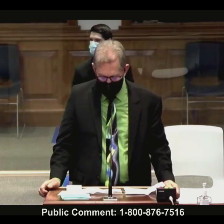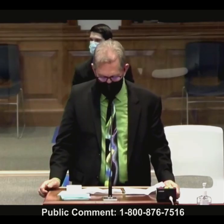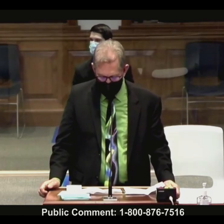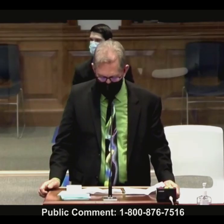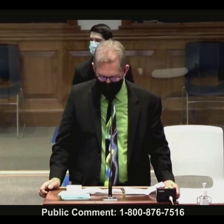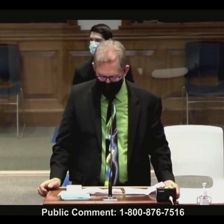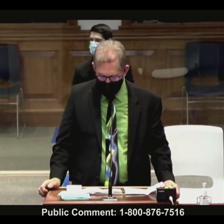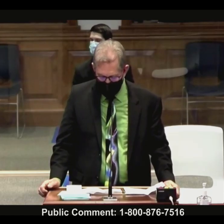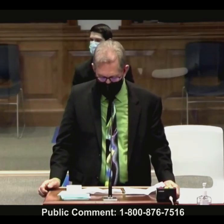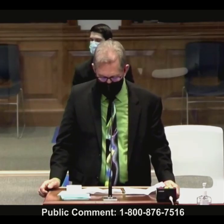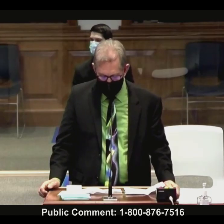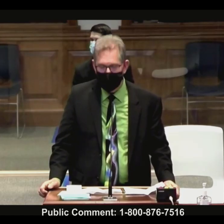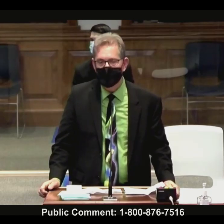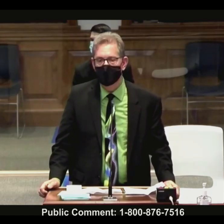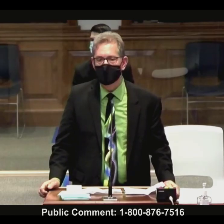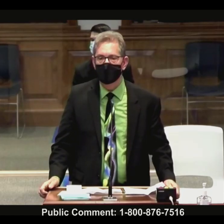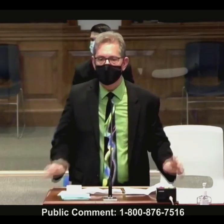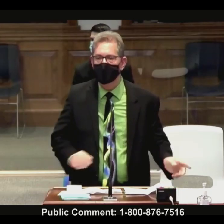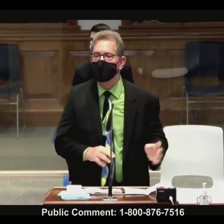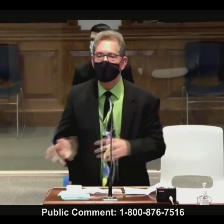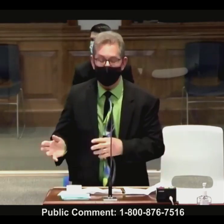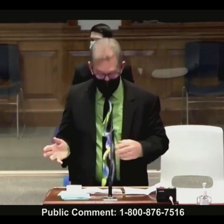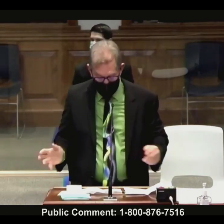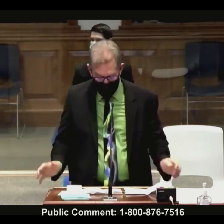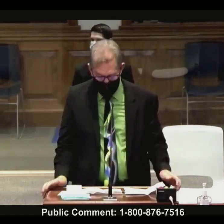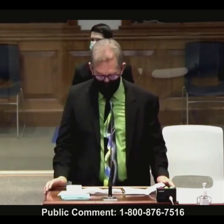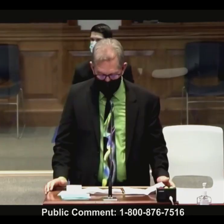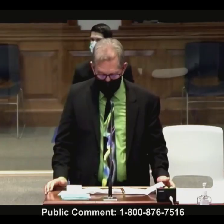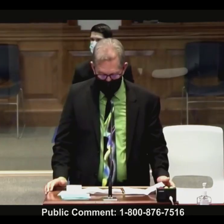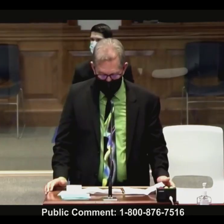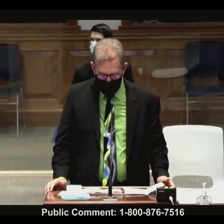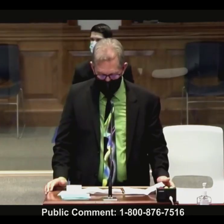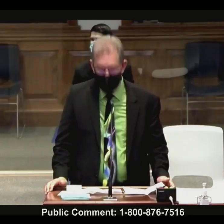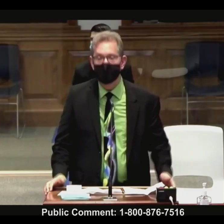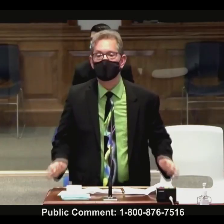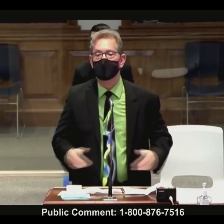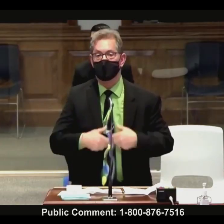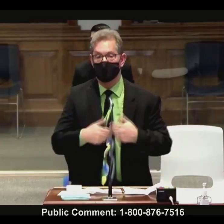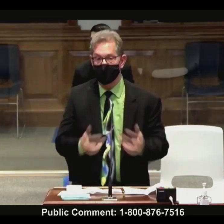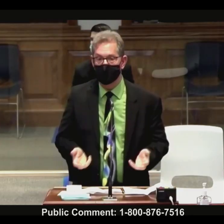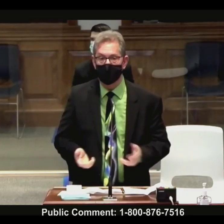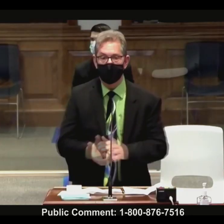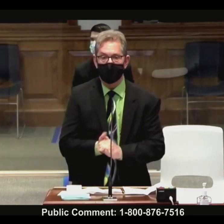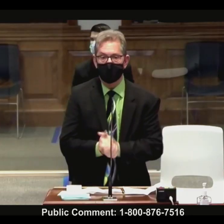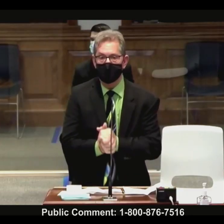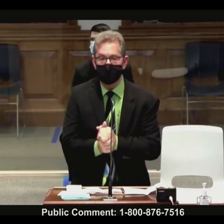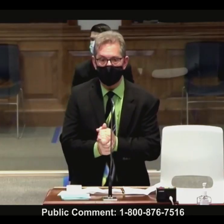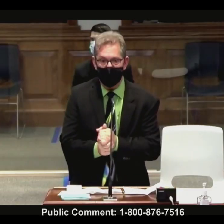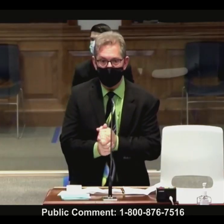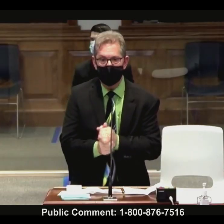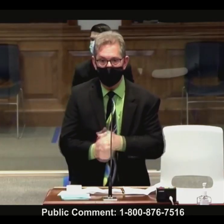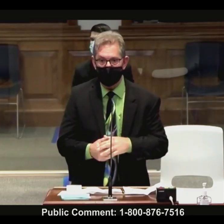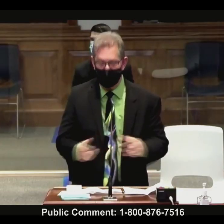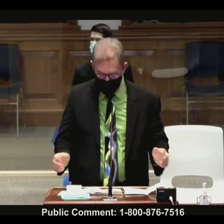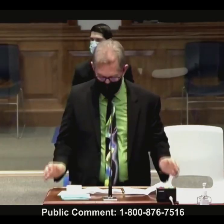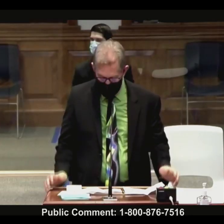my department and our lives. So instead of the 3 to 5 year plan that I was wanting to get the experience of working for a municipality and then